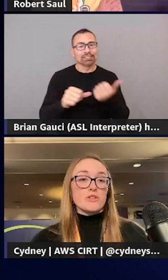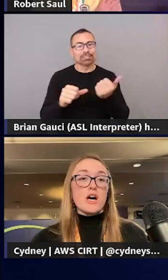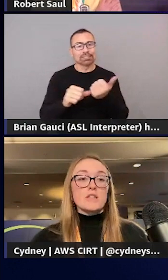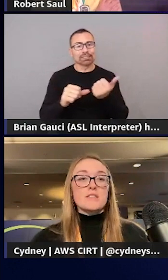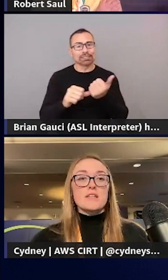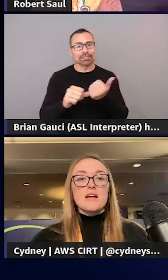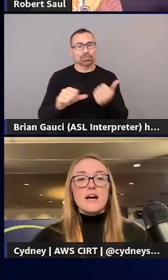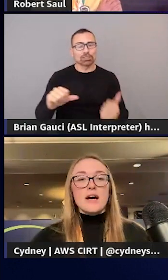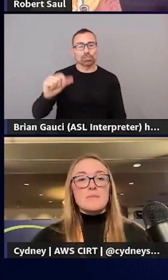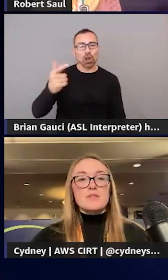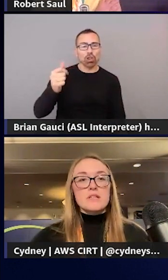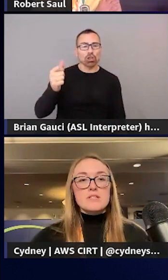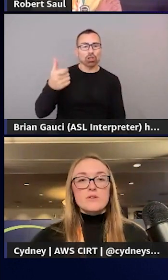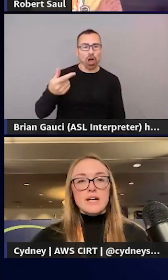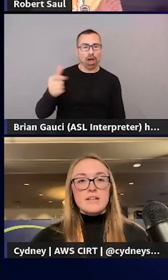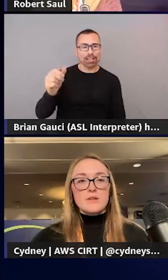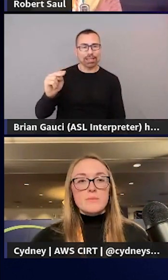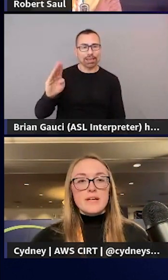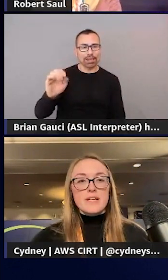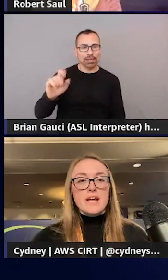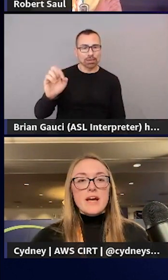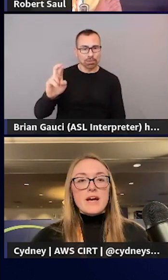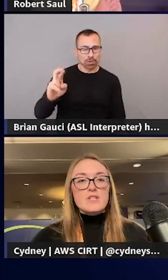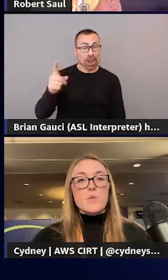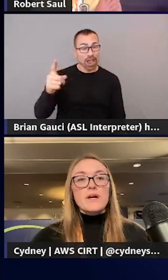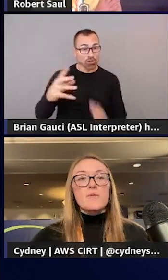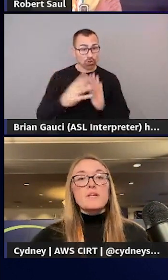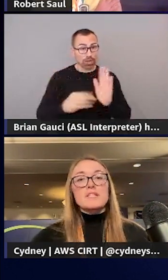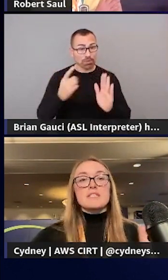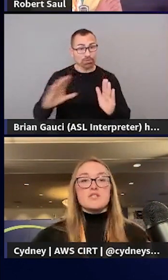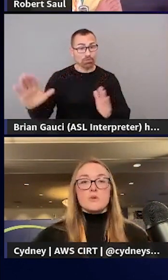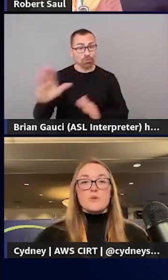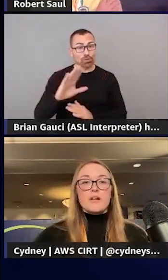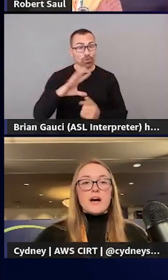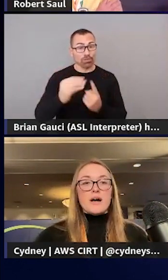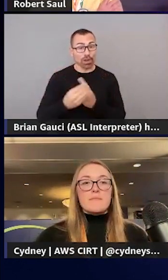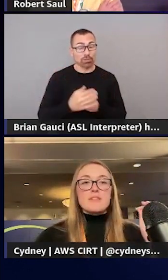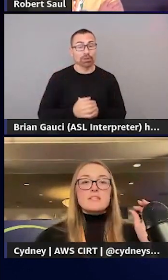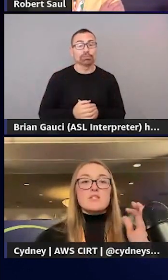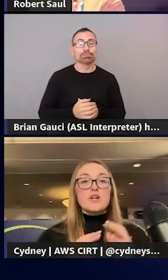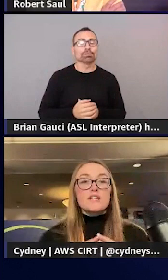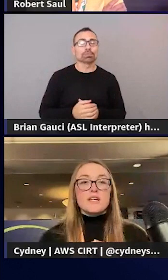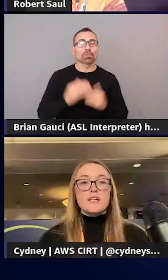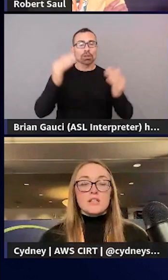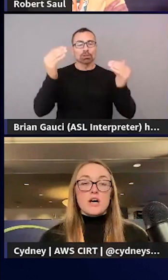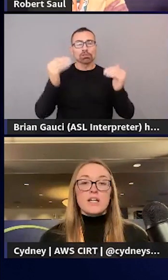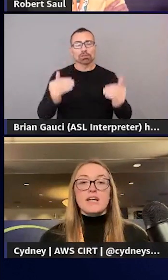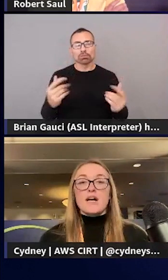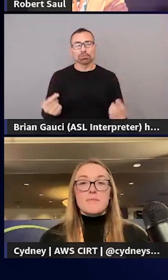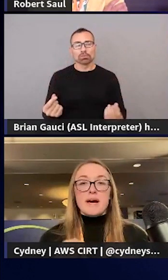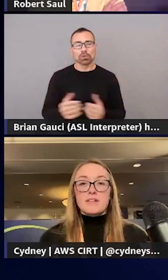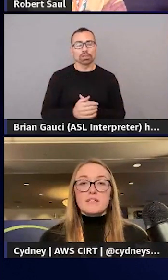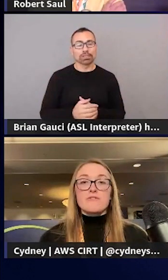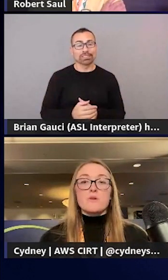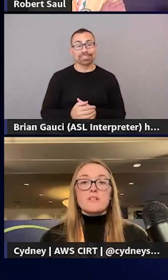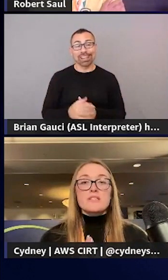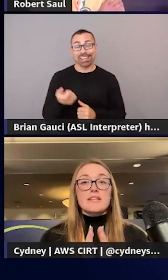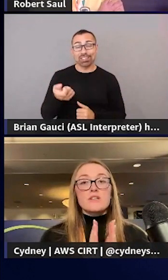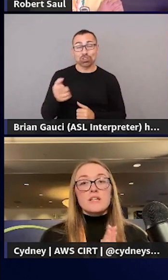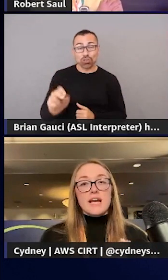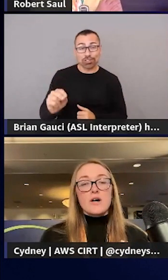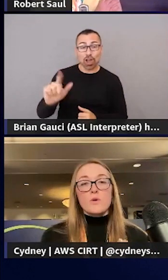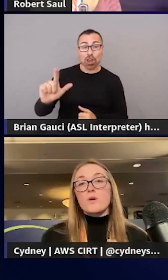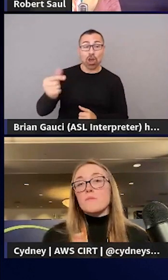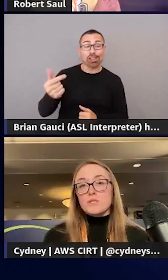your logs. So let's scroll down a little bit. So what does this do? This turns on logging automatically for